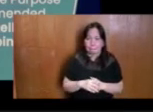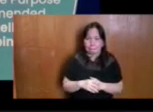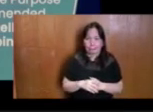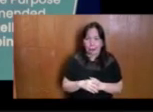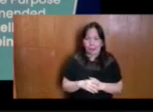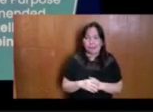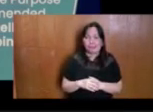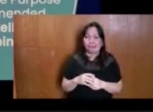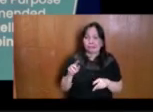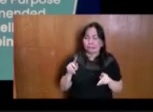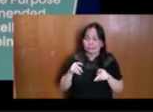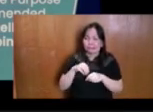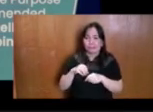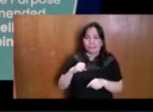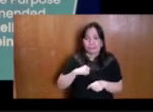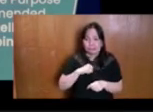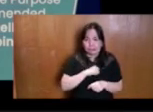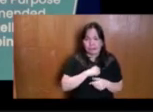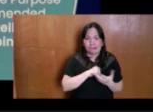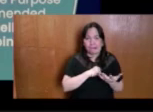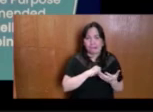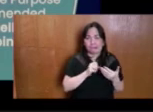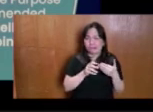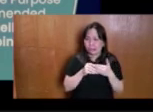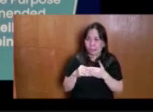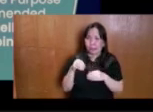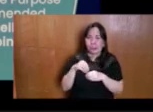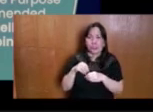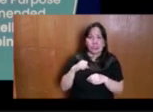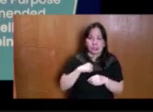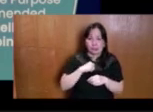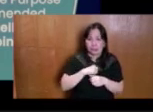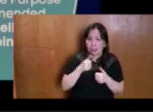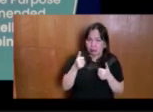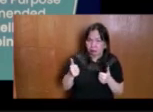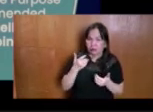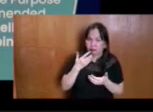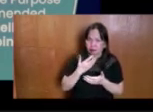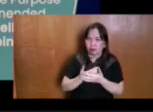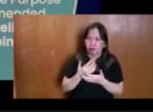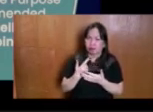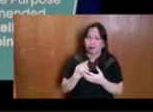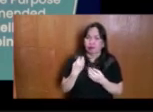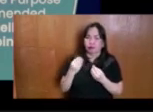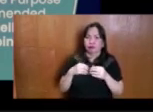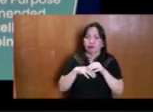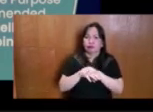our people in the Senate, of our leaders in the Senate, would include